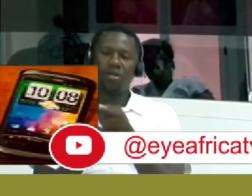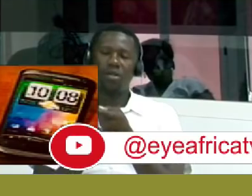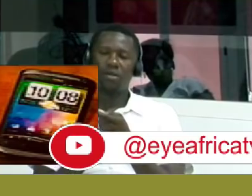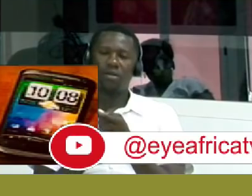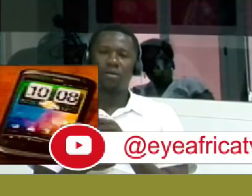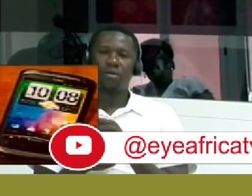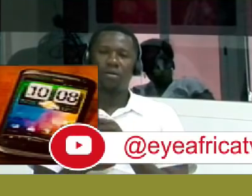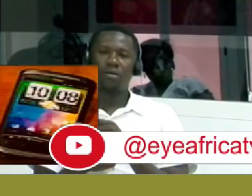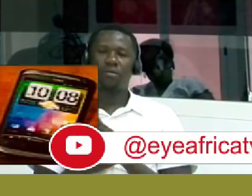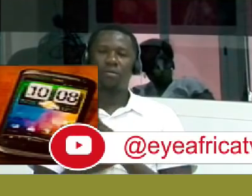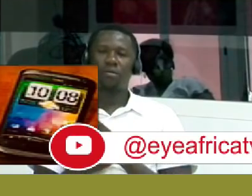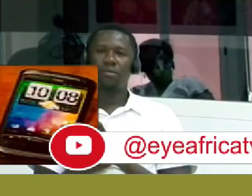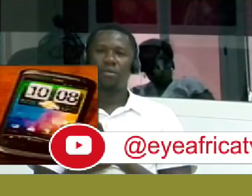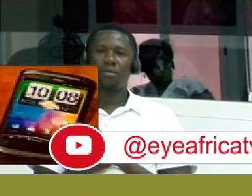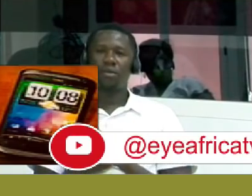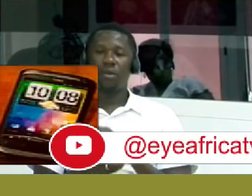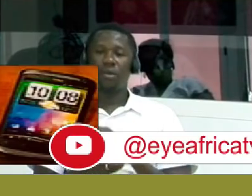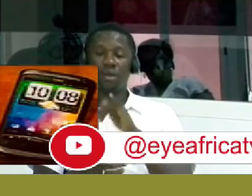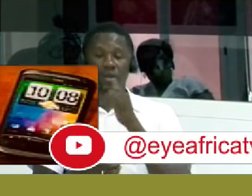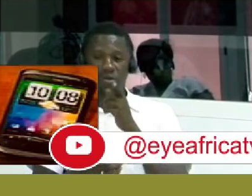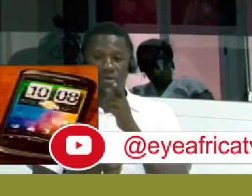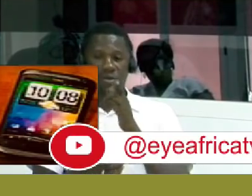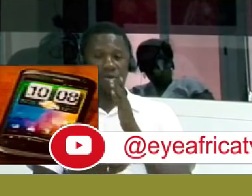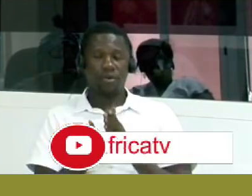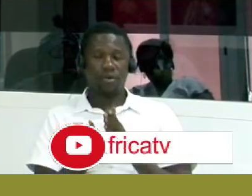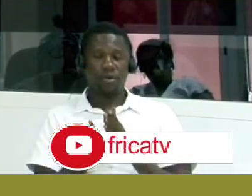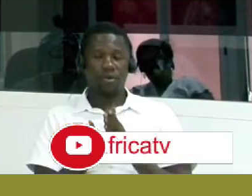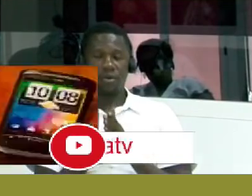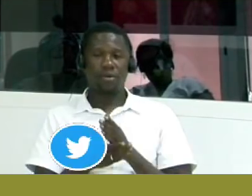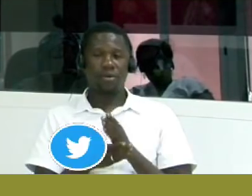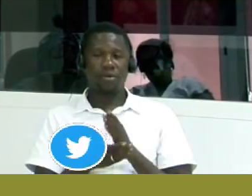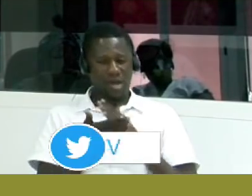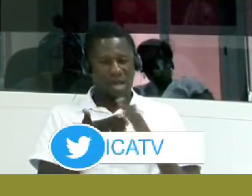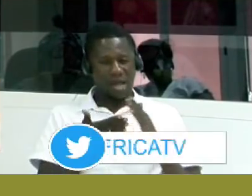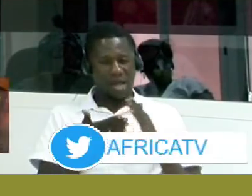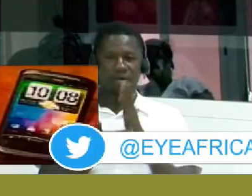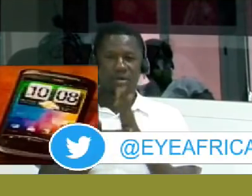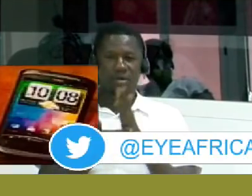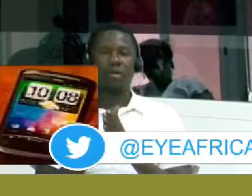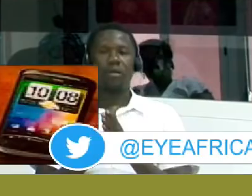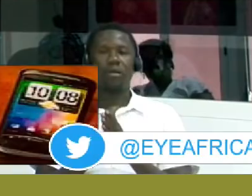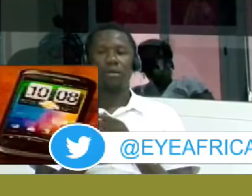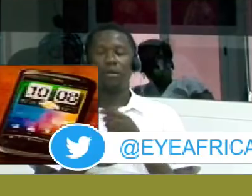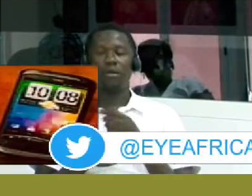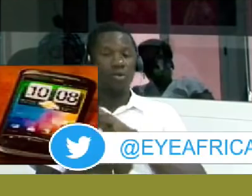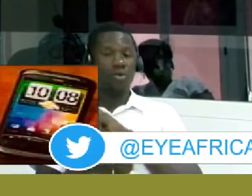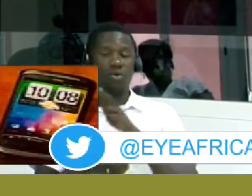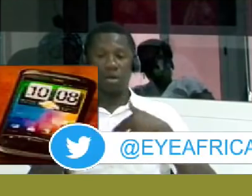Yes, you are partially right. You are partially right. I was not happy.